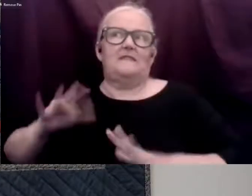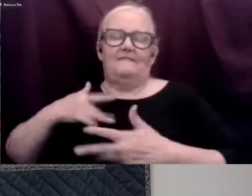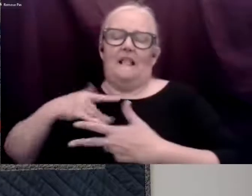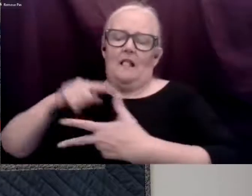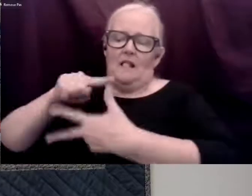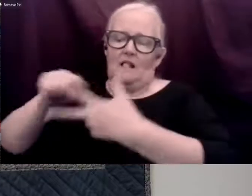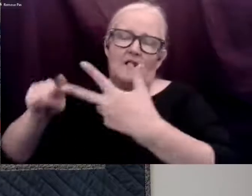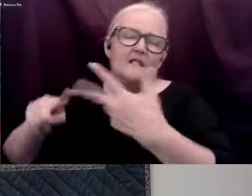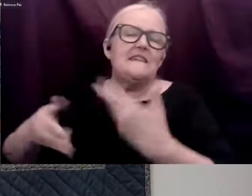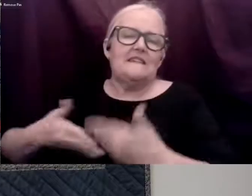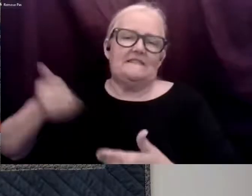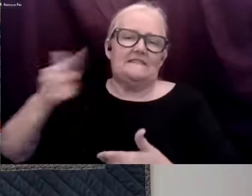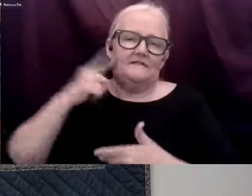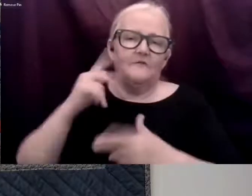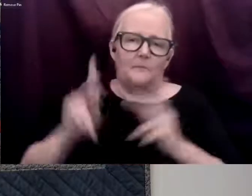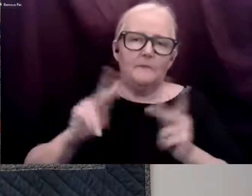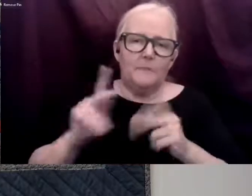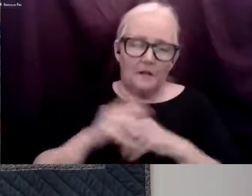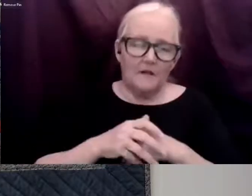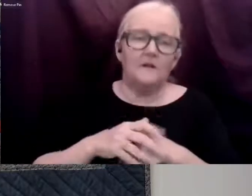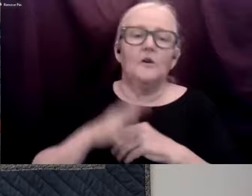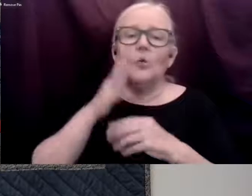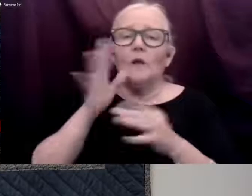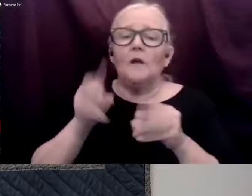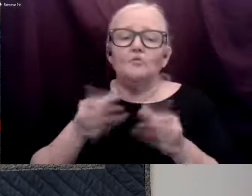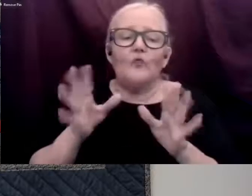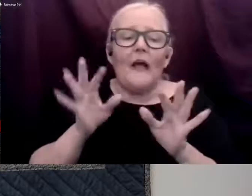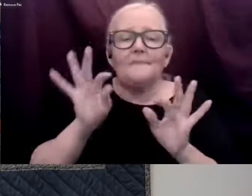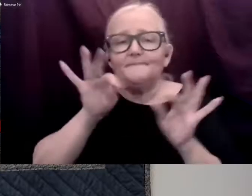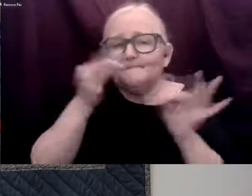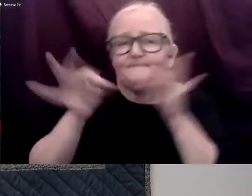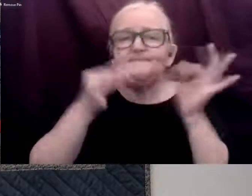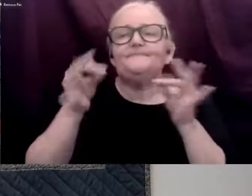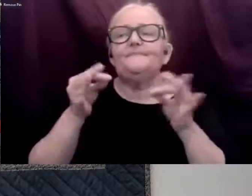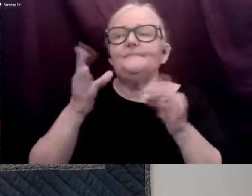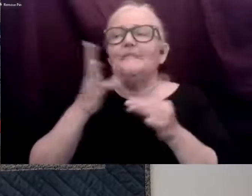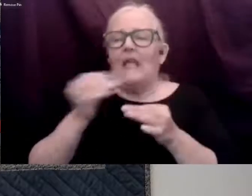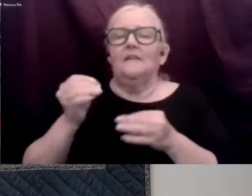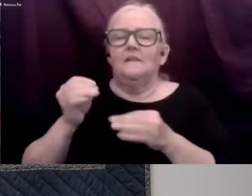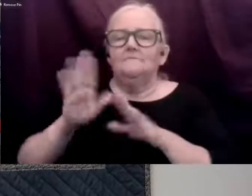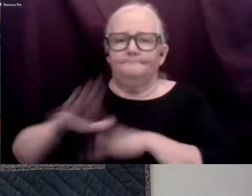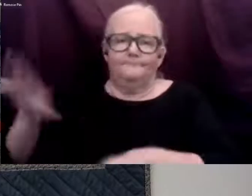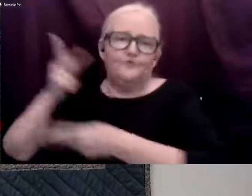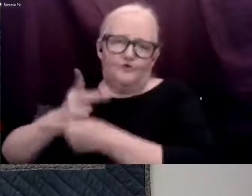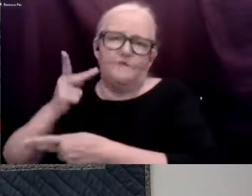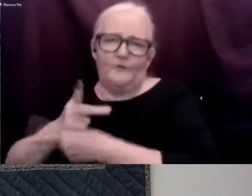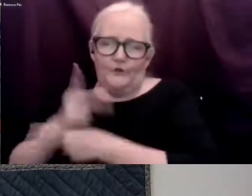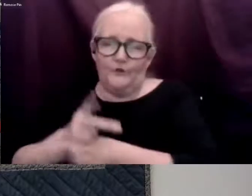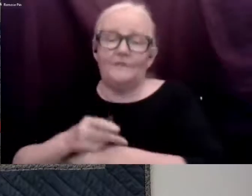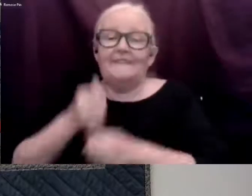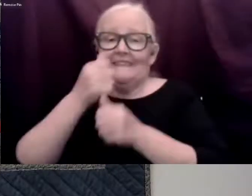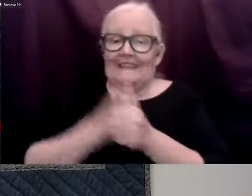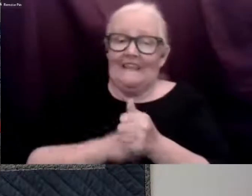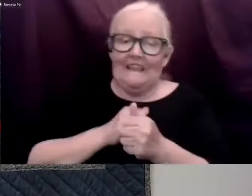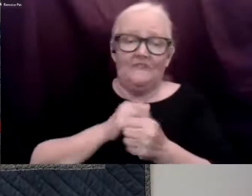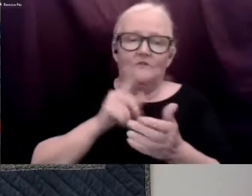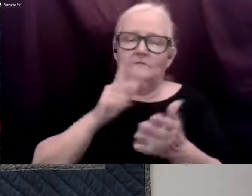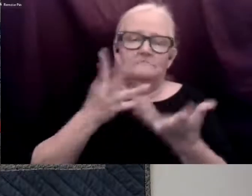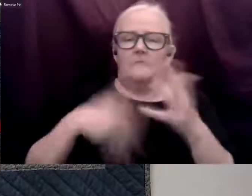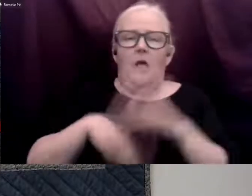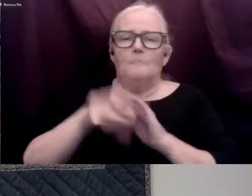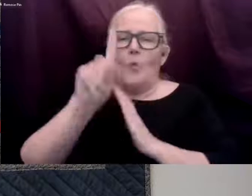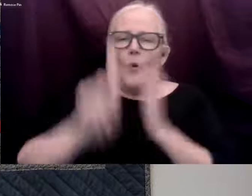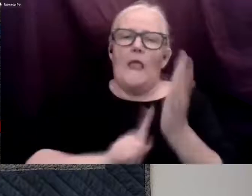provide light snacks and refreshments and extended nursery care, and each focus group will only take an hour. We hope everyone will make it to a